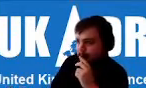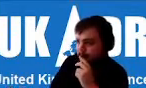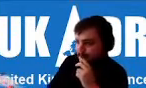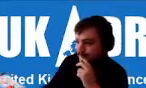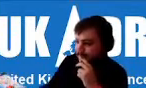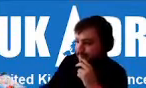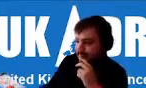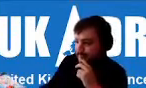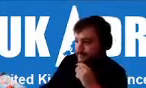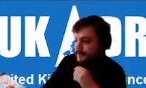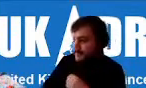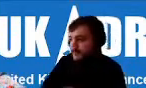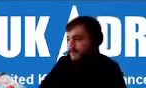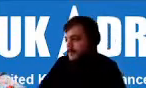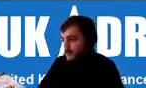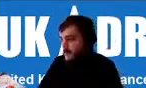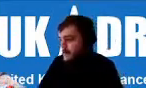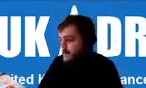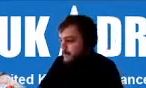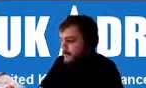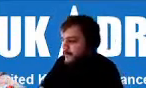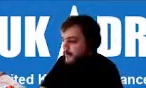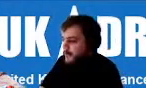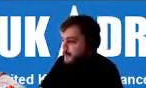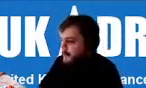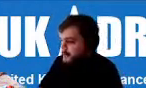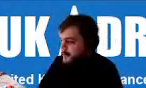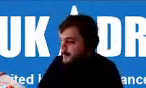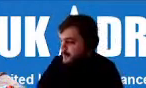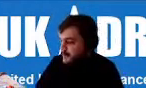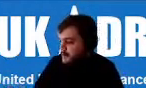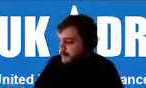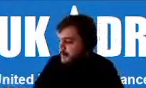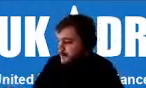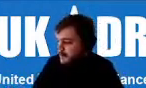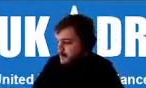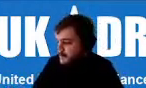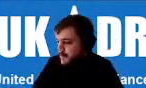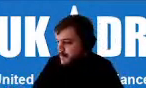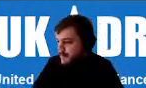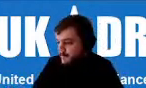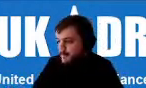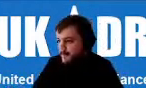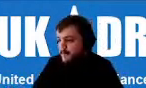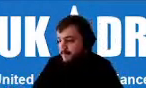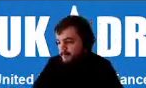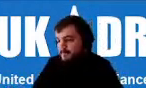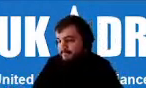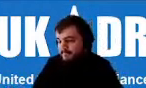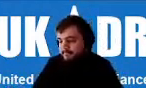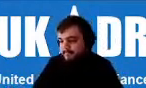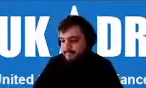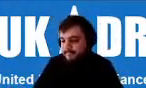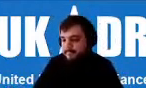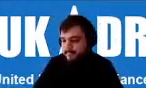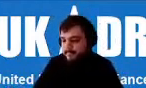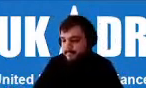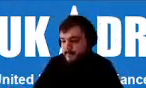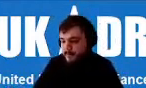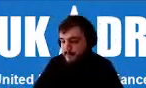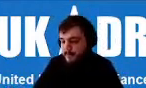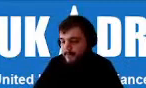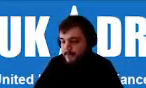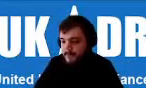it was in a bit of a state coming and going. Nevertheless, we hope for the best, and we hope the worst is now over.